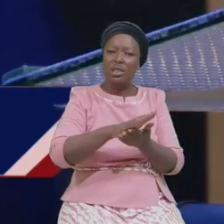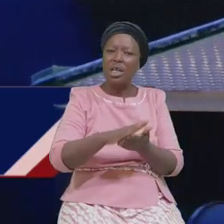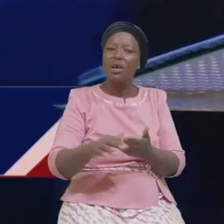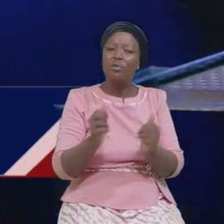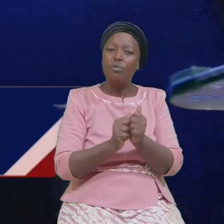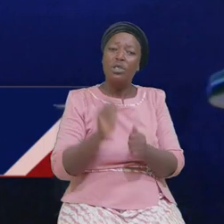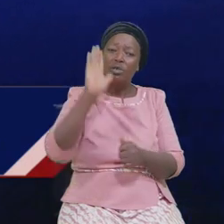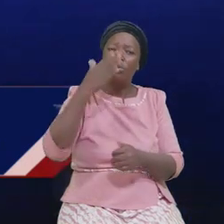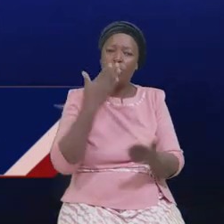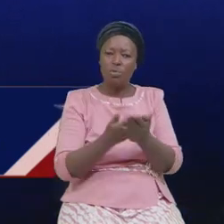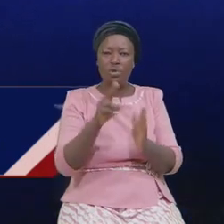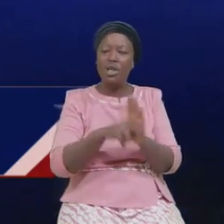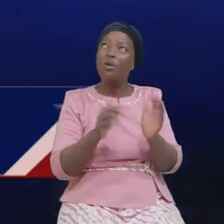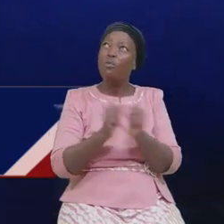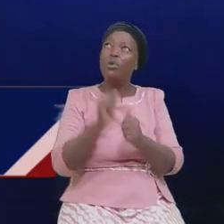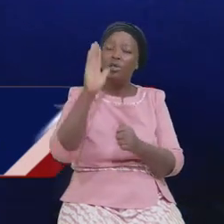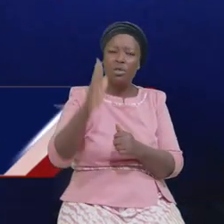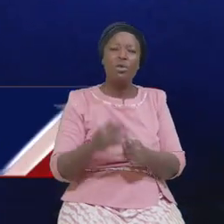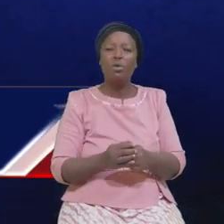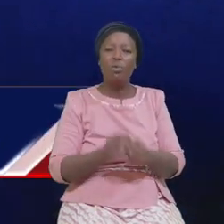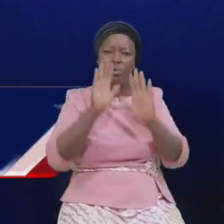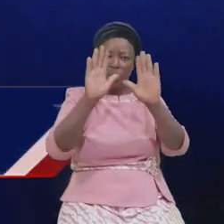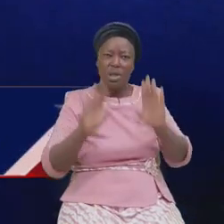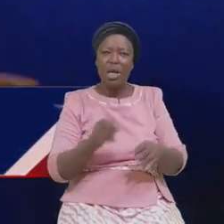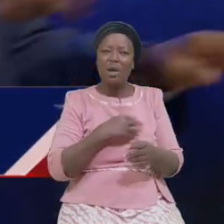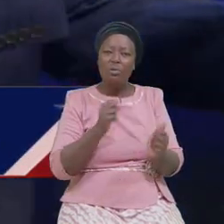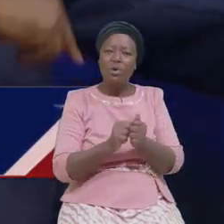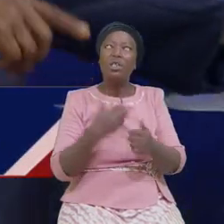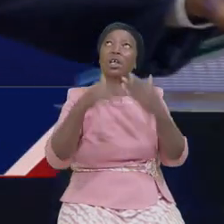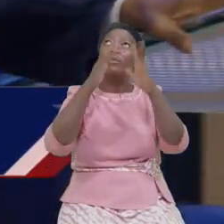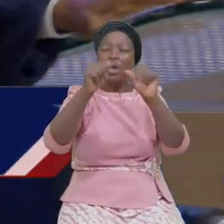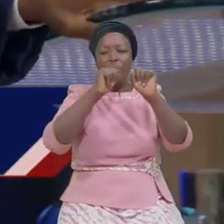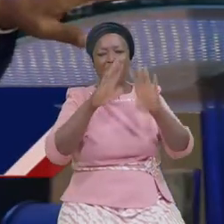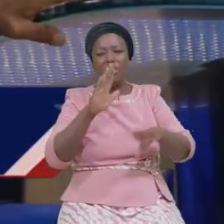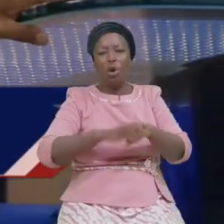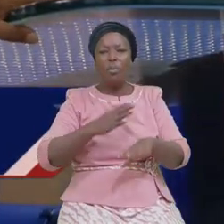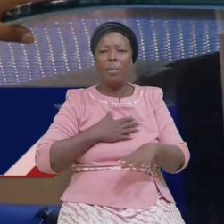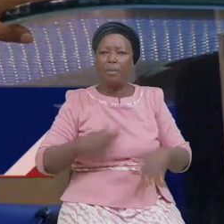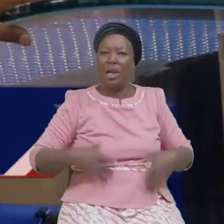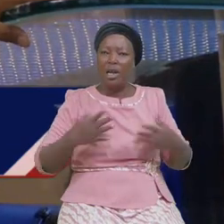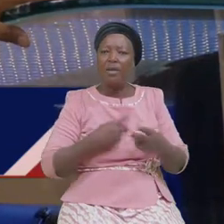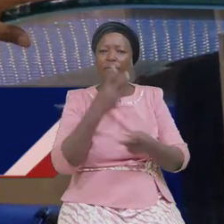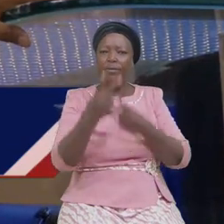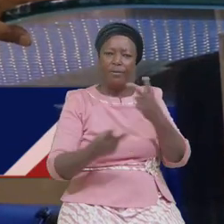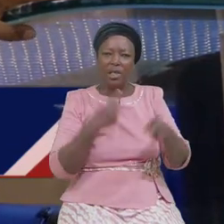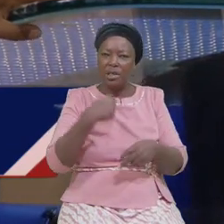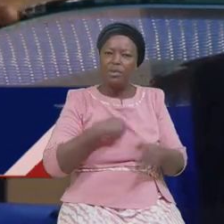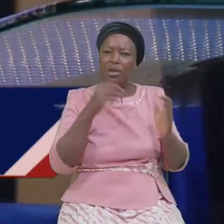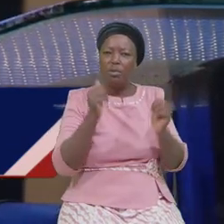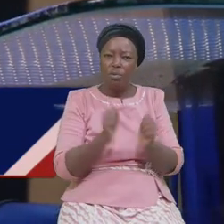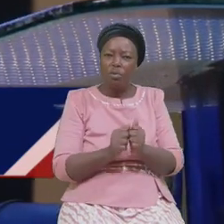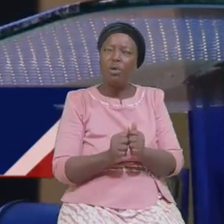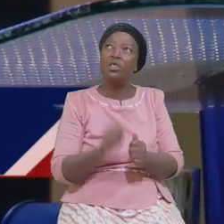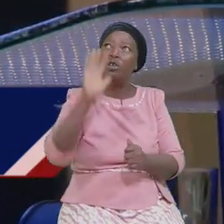thy goodness, with thy grace, with heavenly blessing upon my life. Visit me with